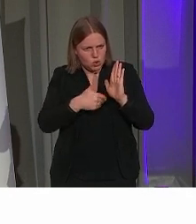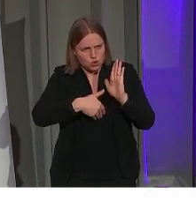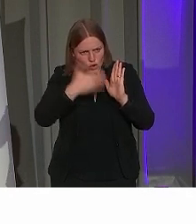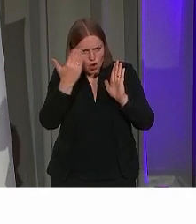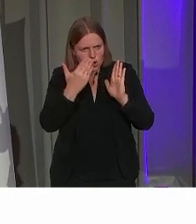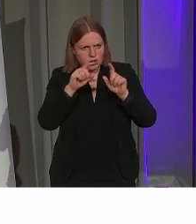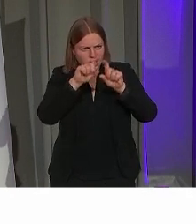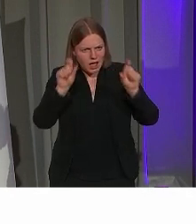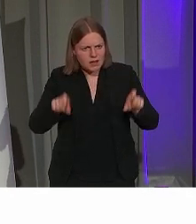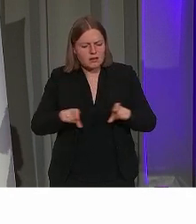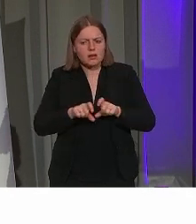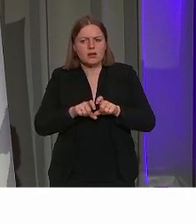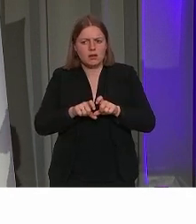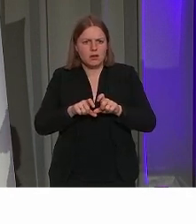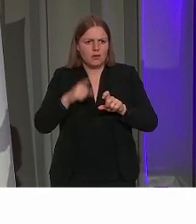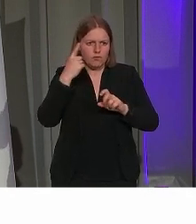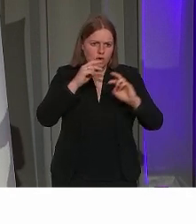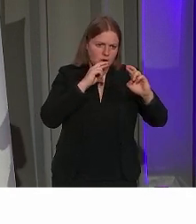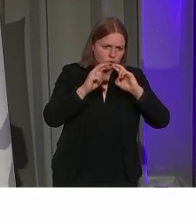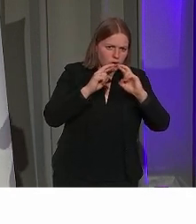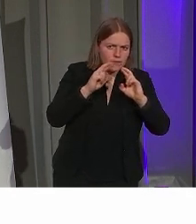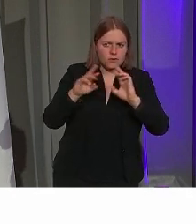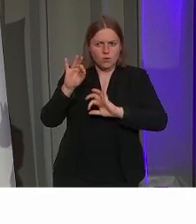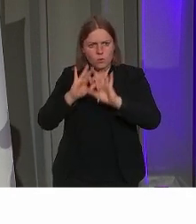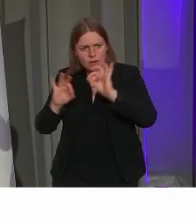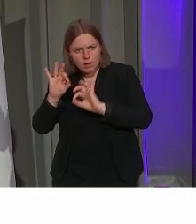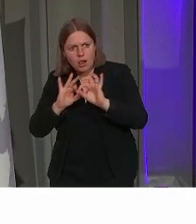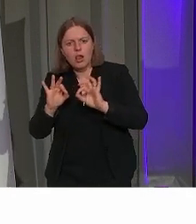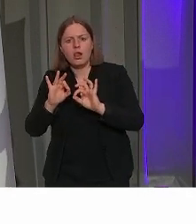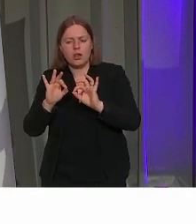alterations in this legislation, in this as well.